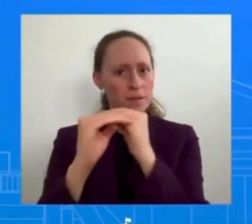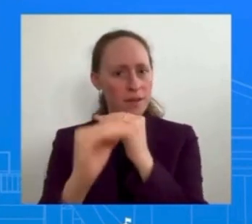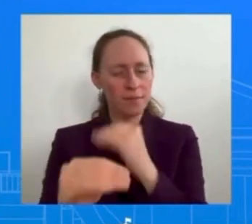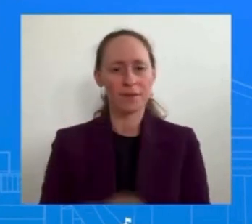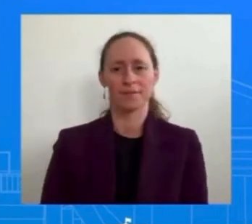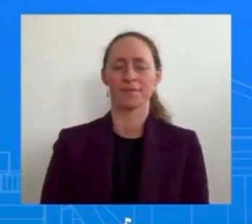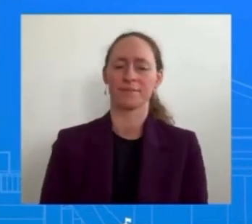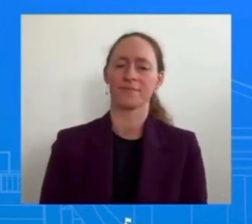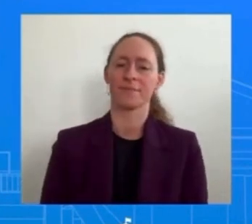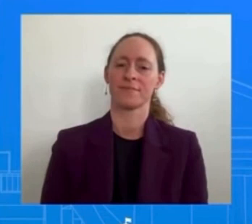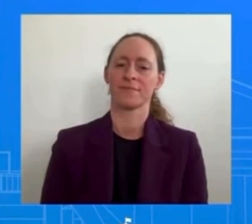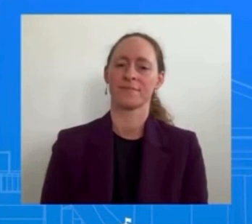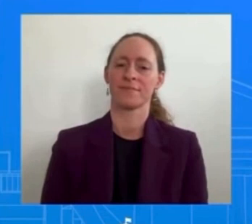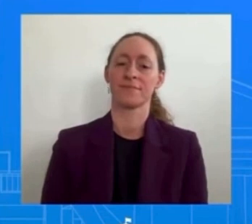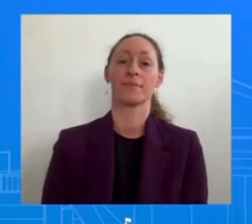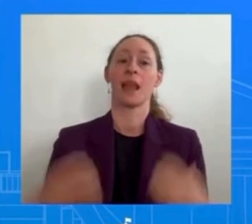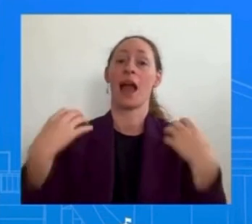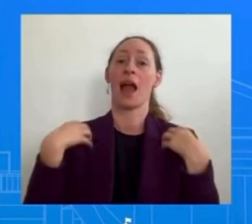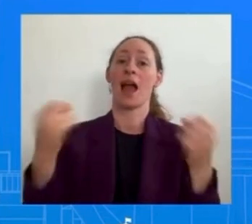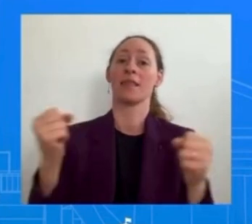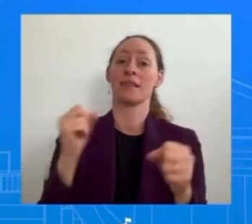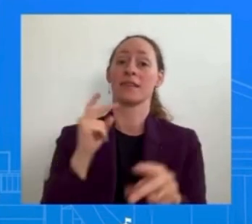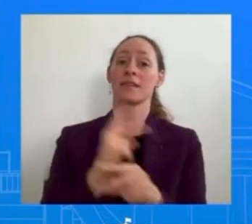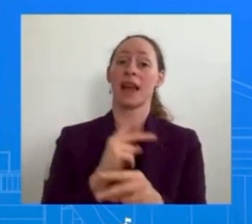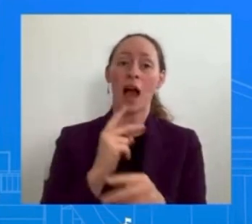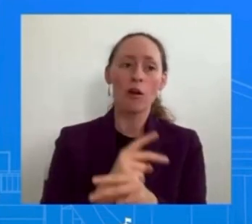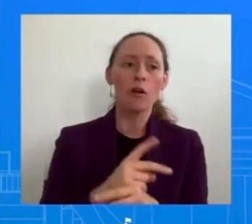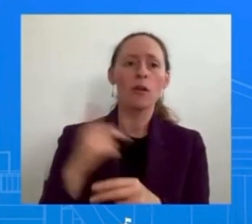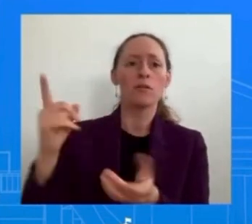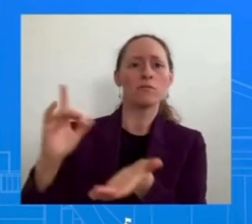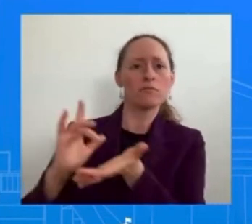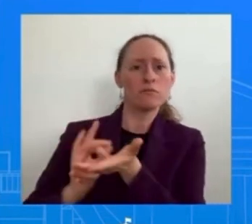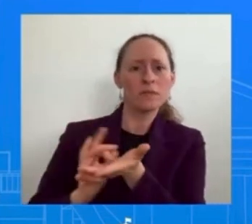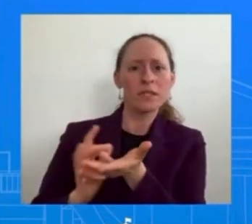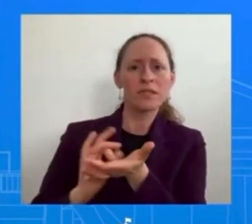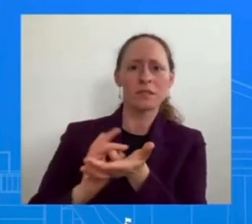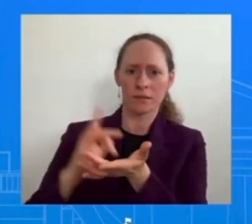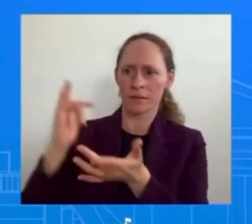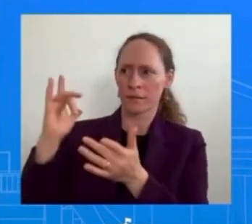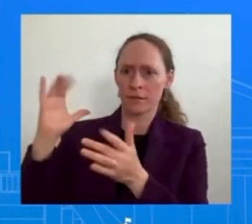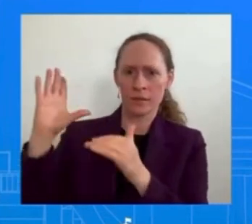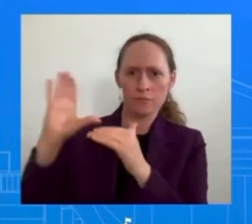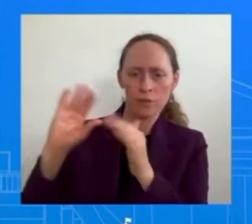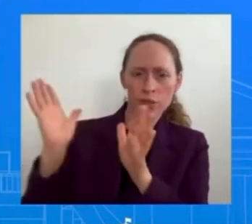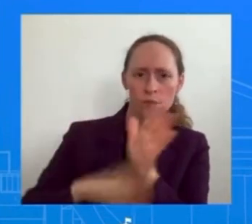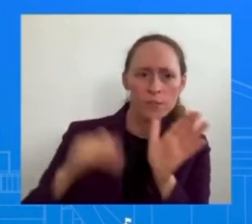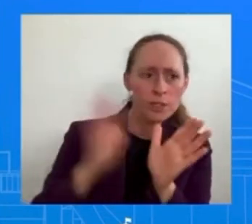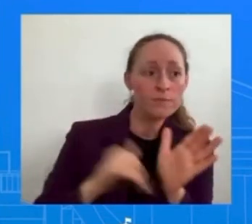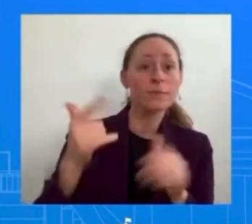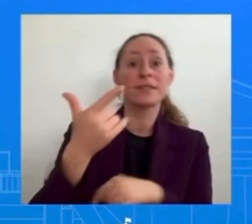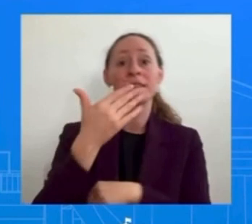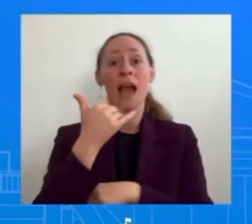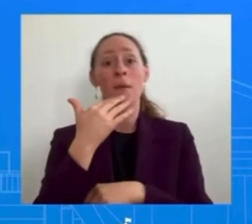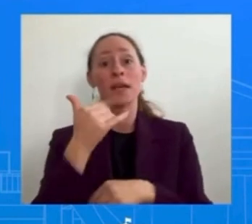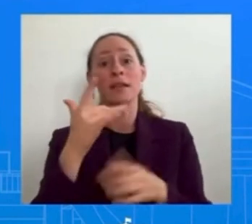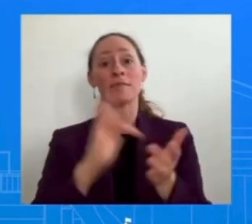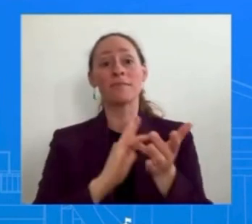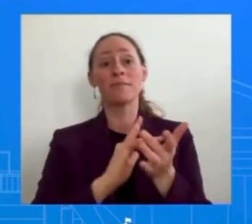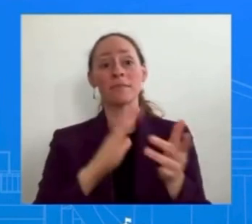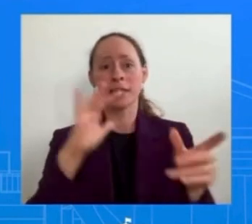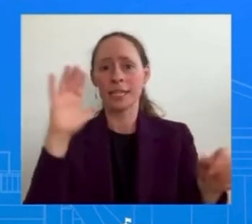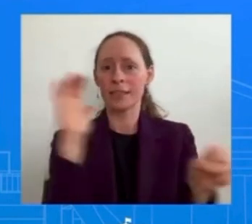prescription drugs, insulin capped at $35 a month when you think about our seniors. And so all of these things are incredibly important. This